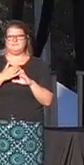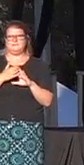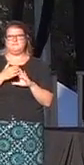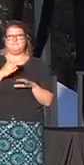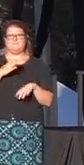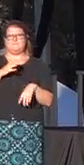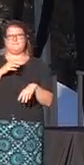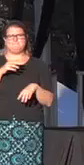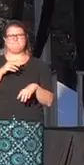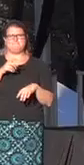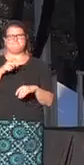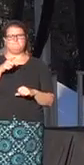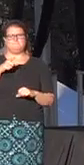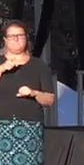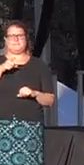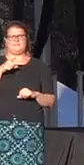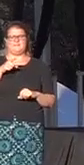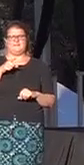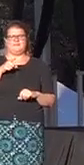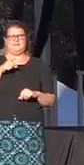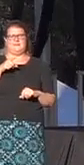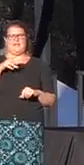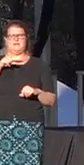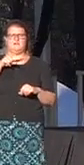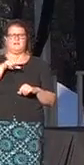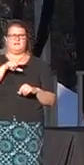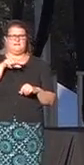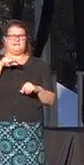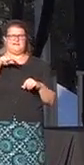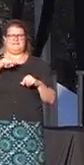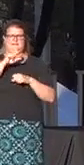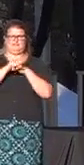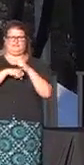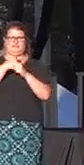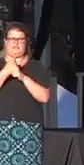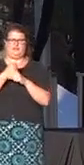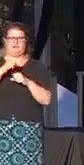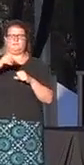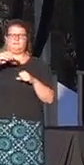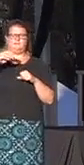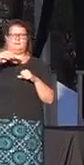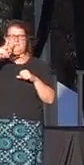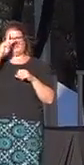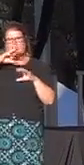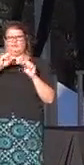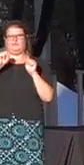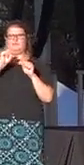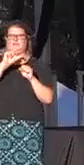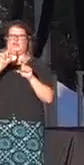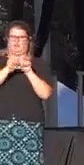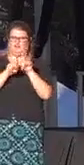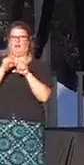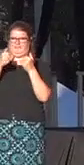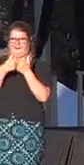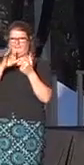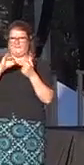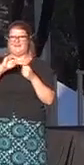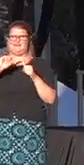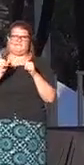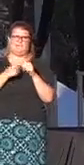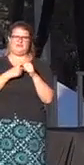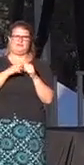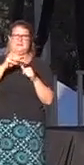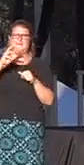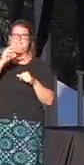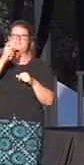Diego proud as the Padres hosted this year's All-Star Game. And he's making us proud again, as I'm guessing he is the first